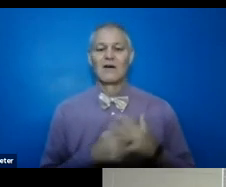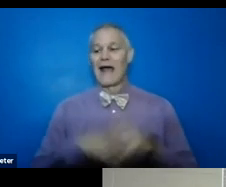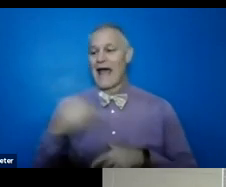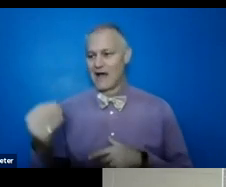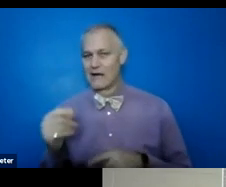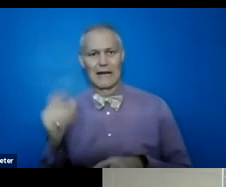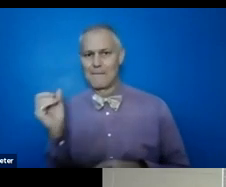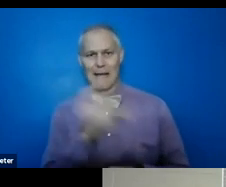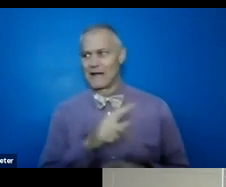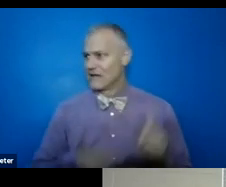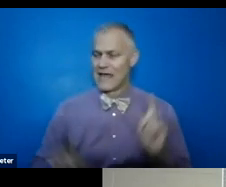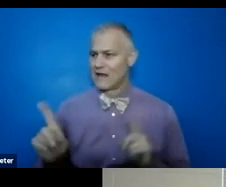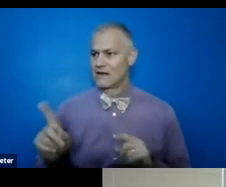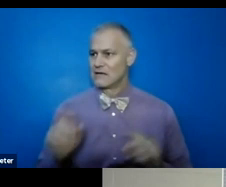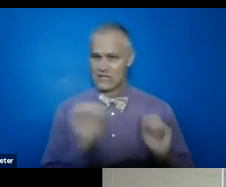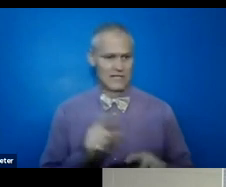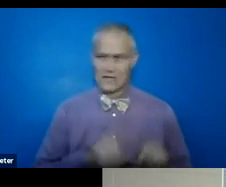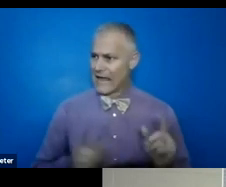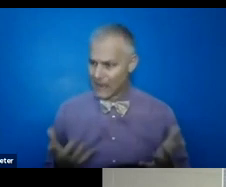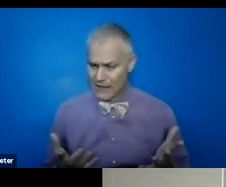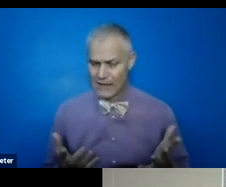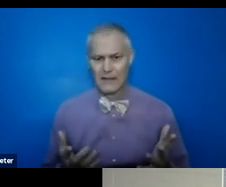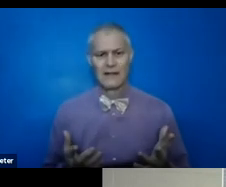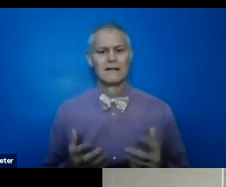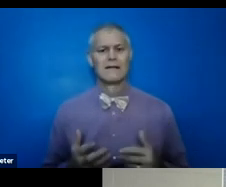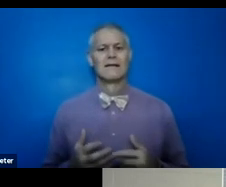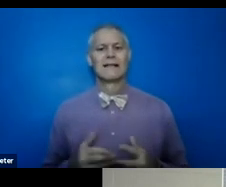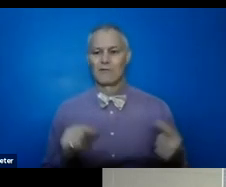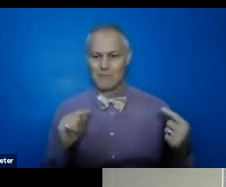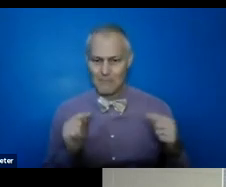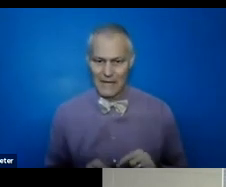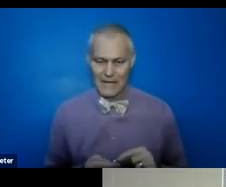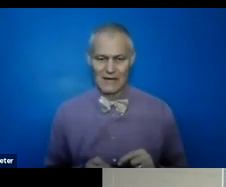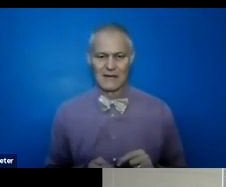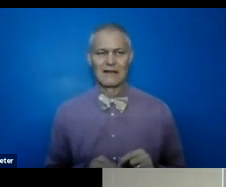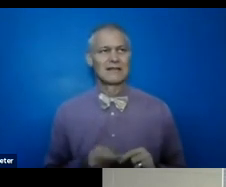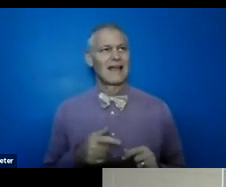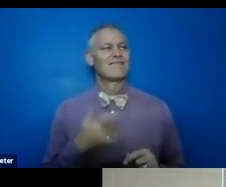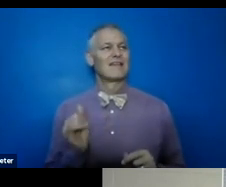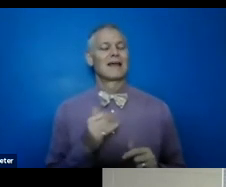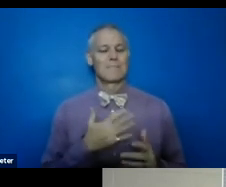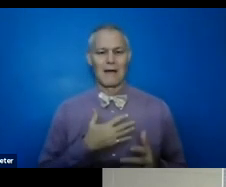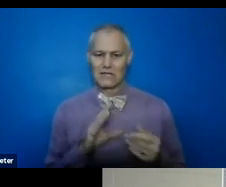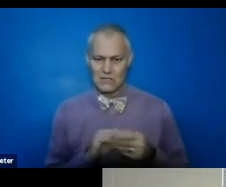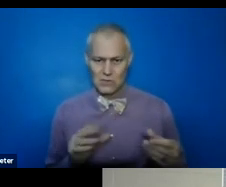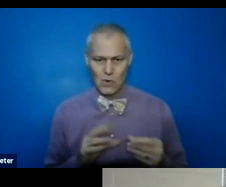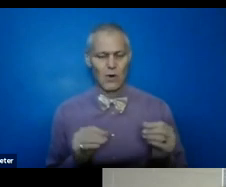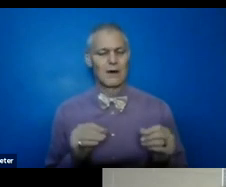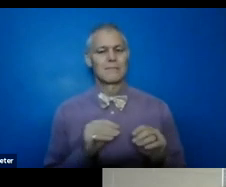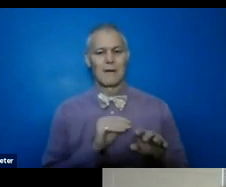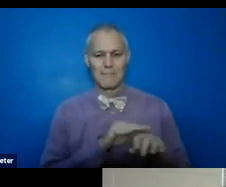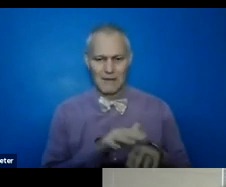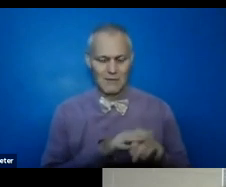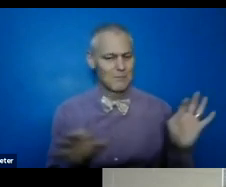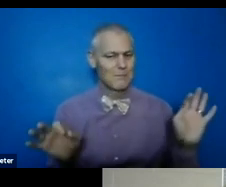couldn't go back into the prison to teach. You know, that to me was like painful, because I felt like my story, my message was so